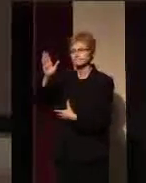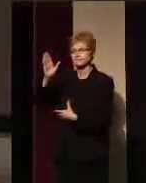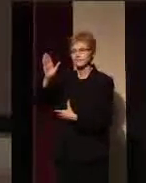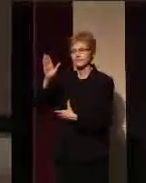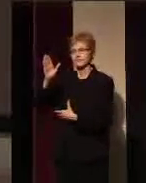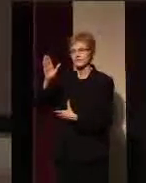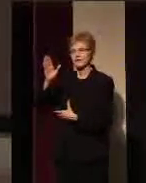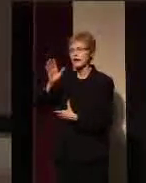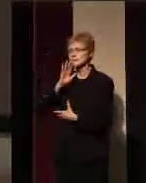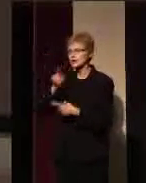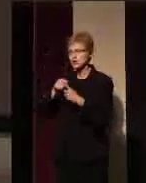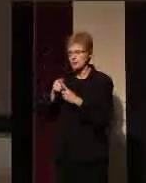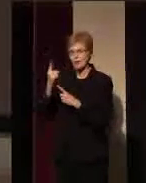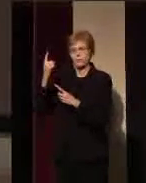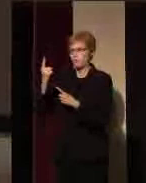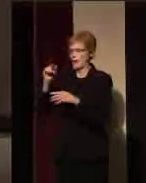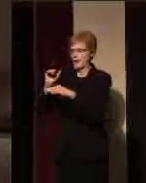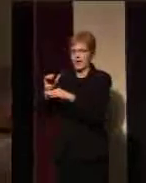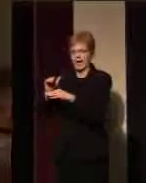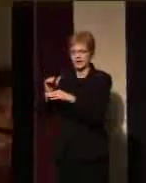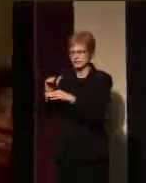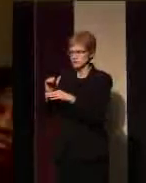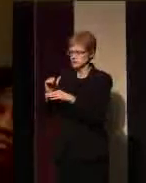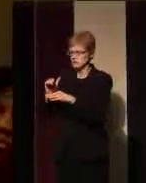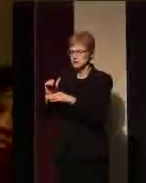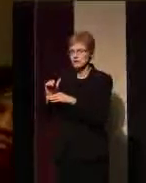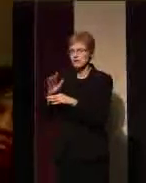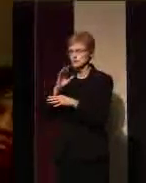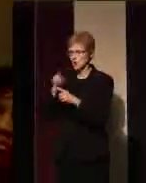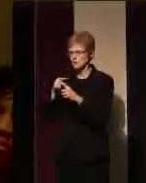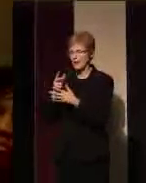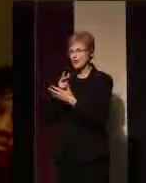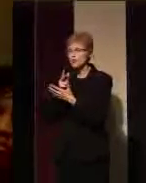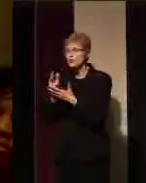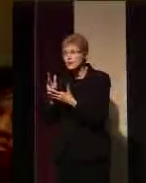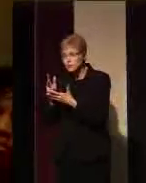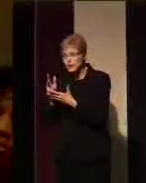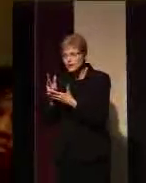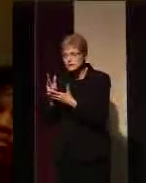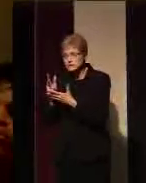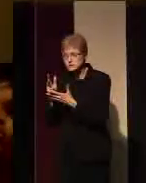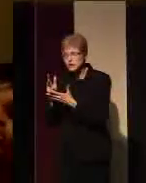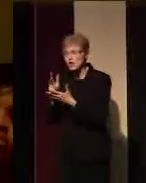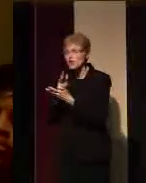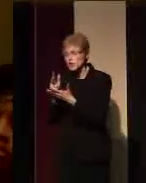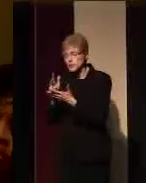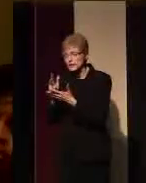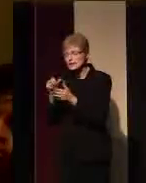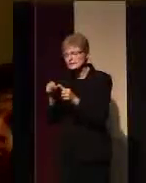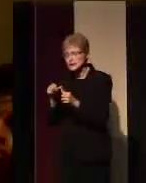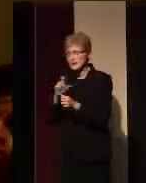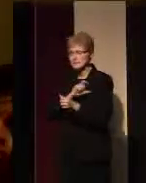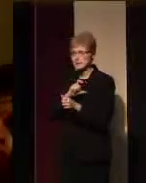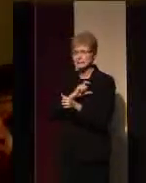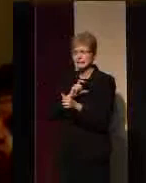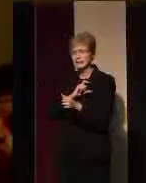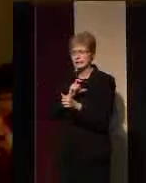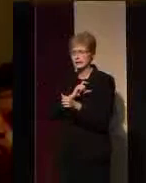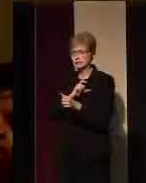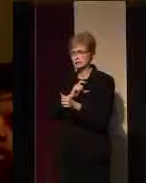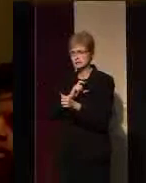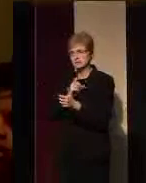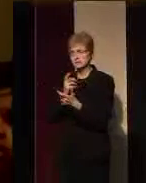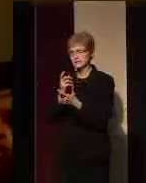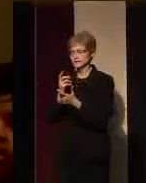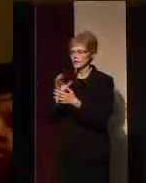I'm not speaking about one particular night. I'm talking about 3 weeks worth of police excessive force on